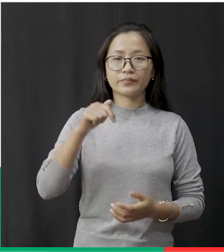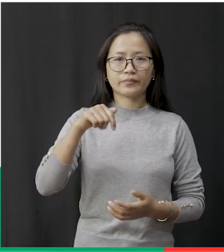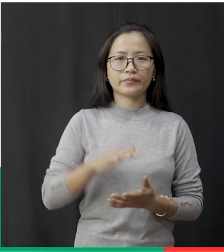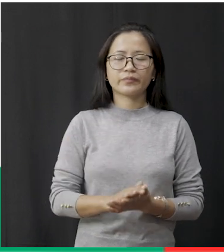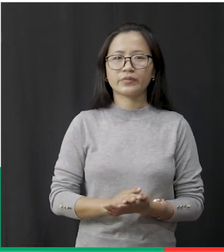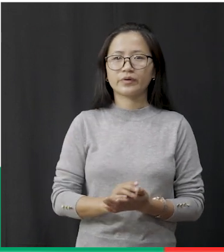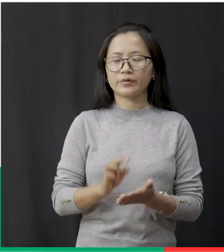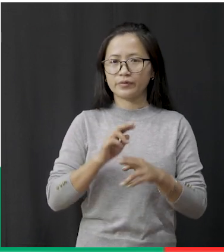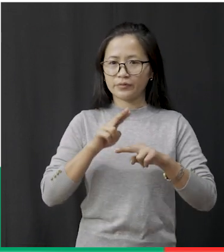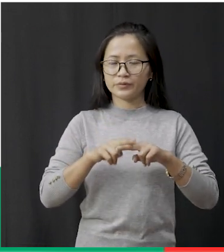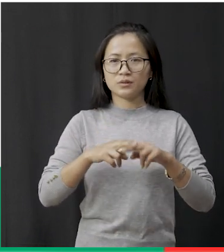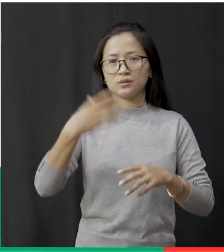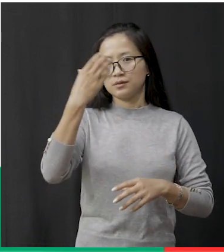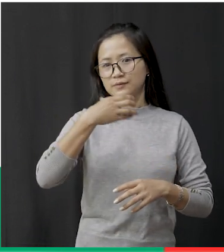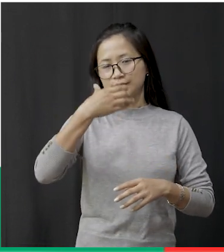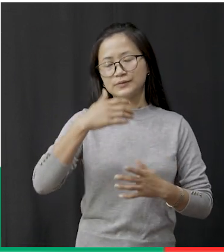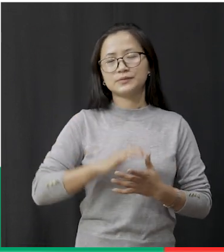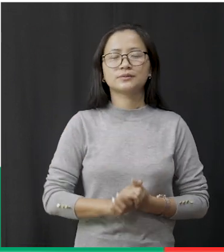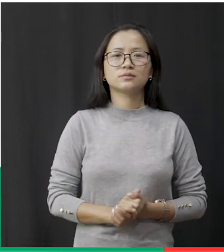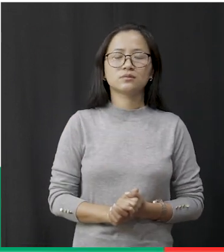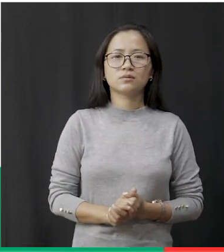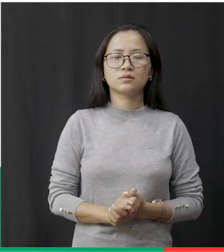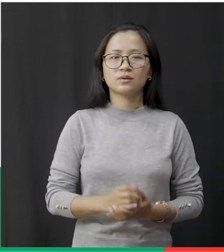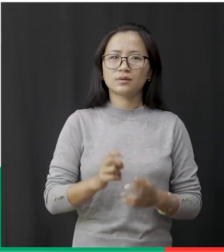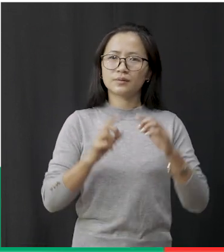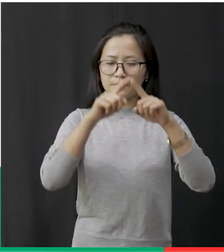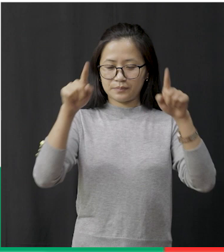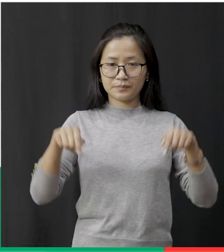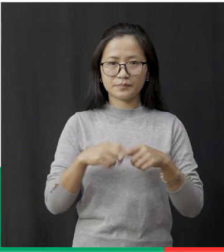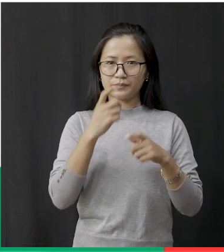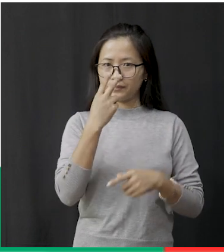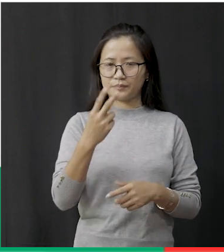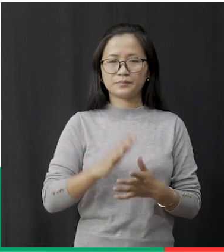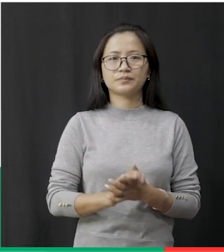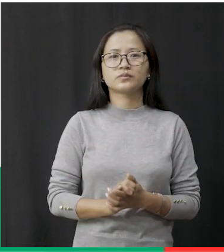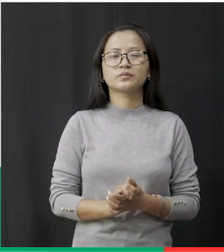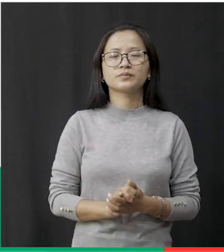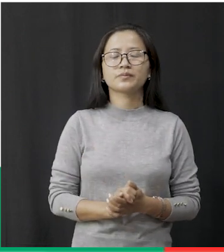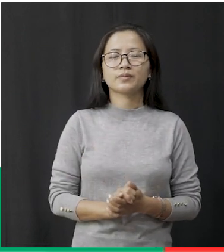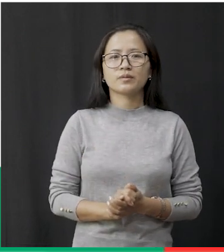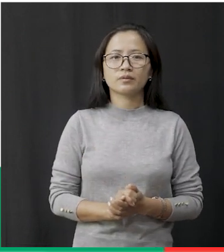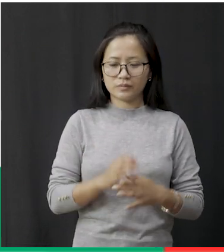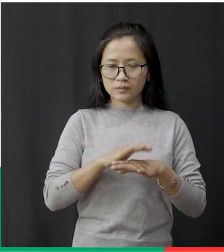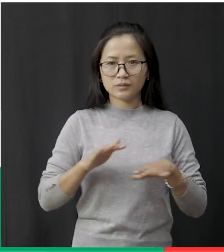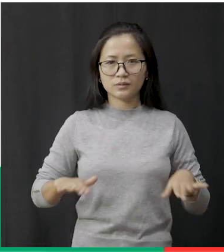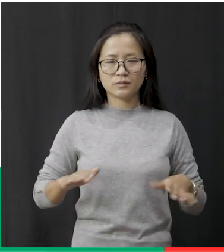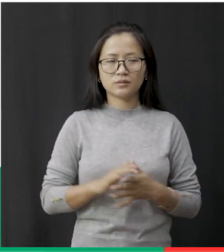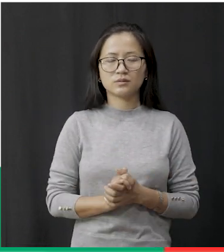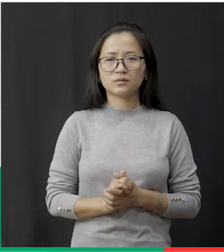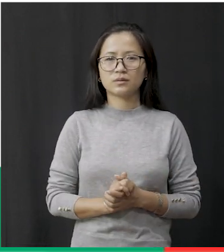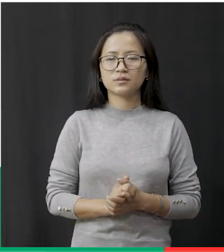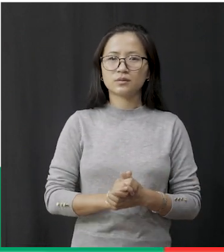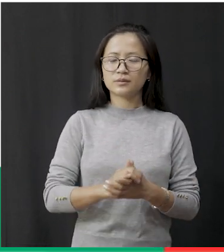called fruits, okay? So the picture that you see here are called fruits. So students, here, this